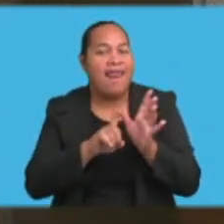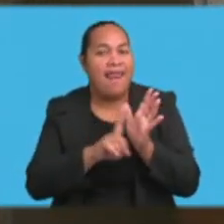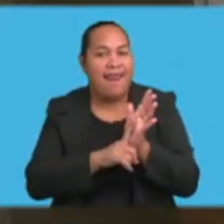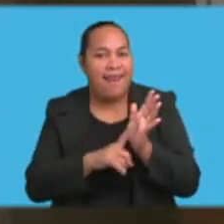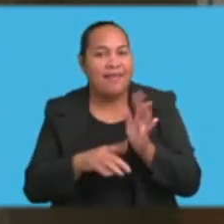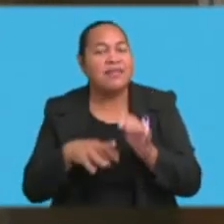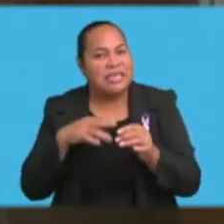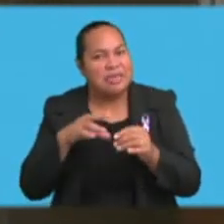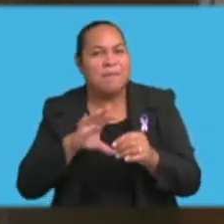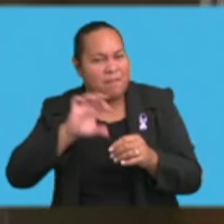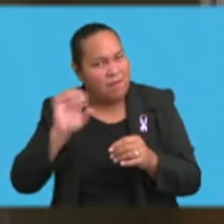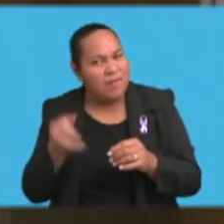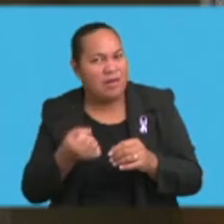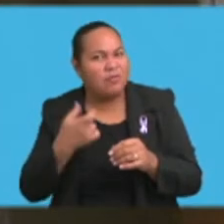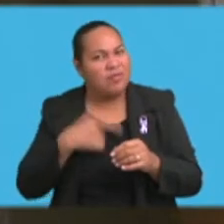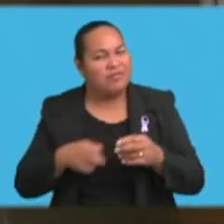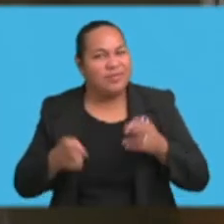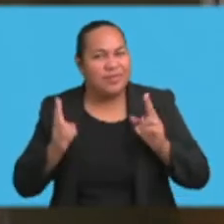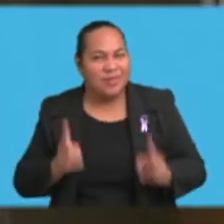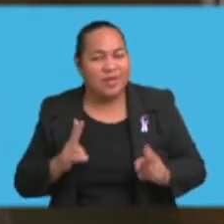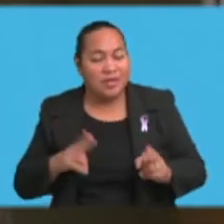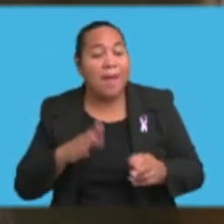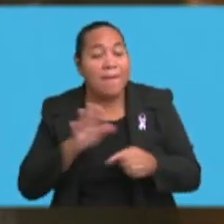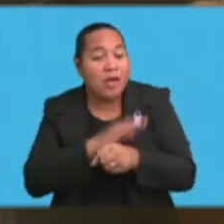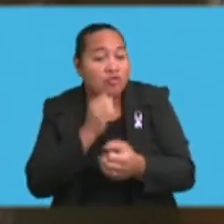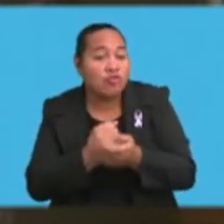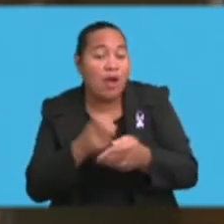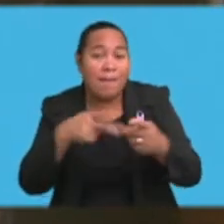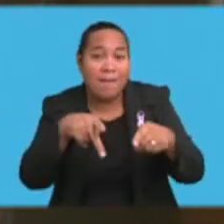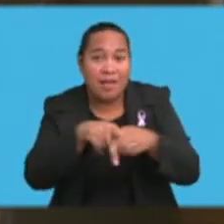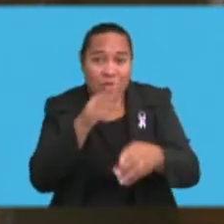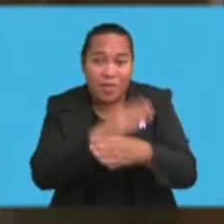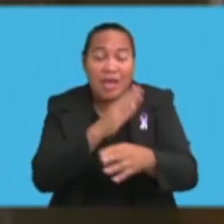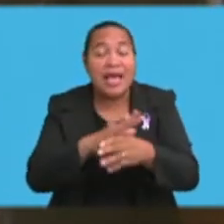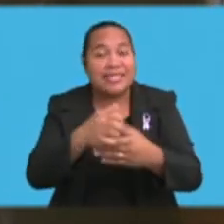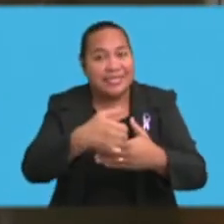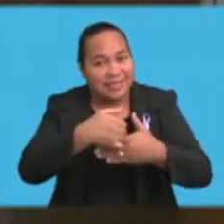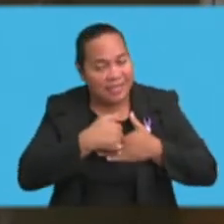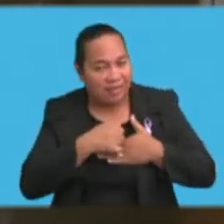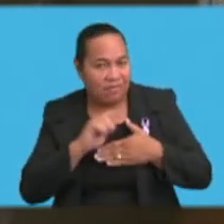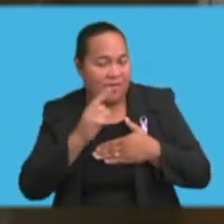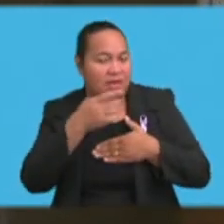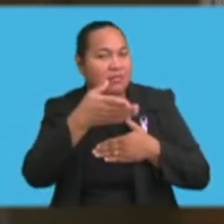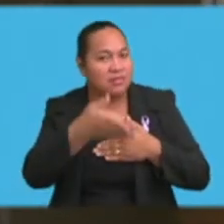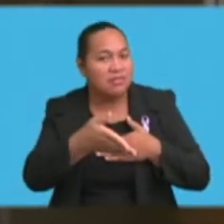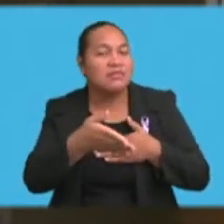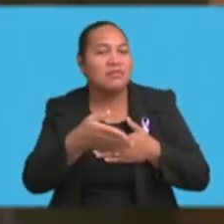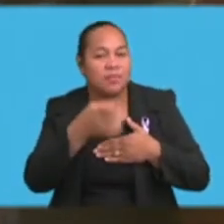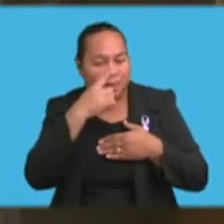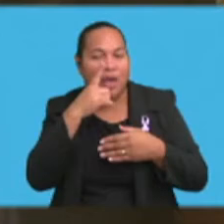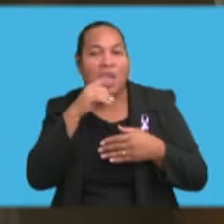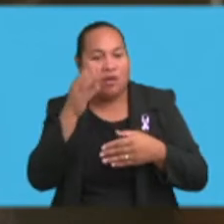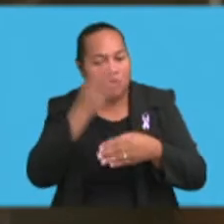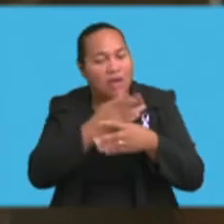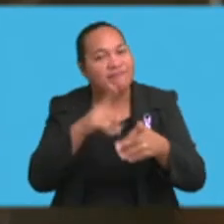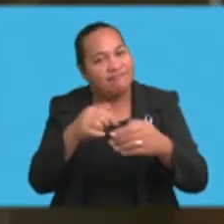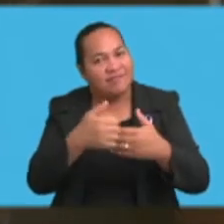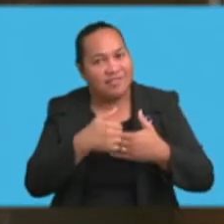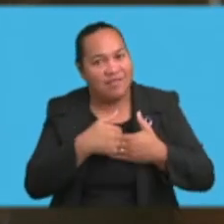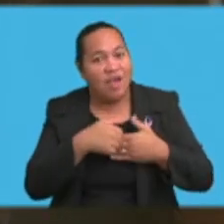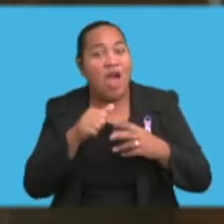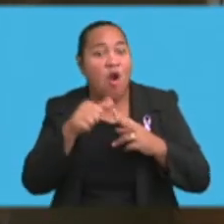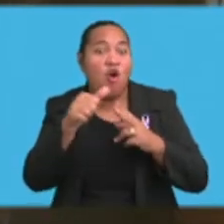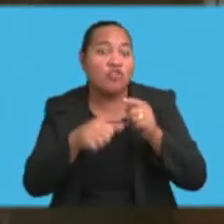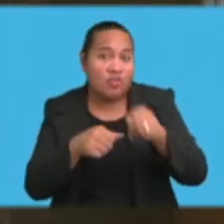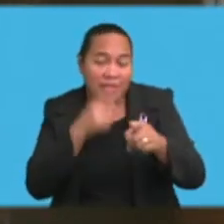places in which people are employed are safe for the people to be employed there. And they, not only that, they also improve